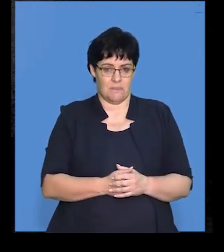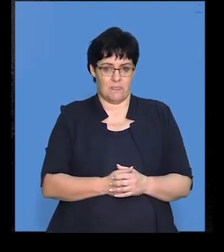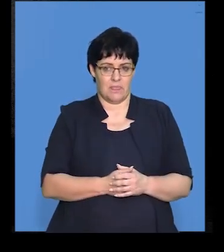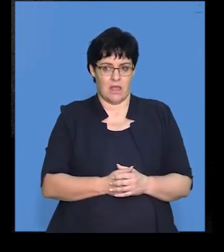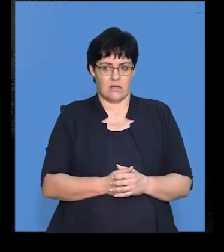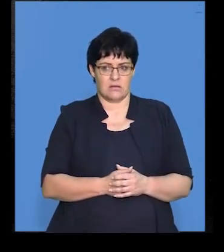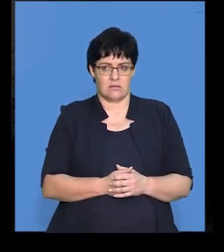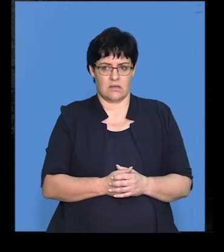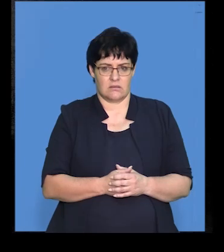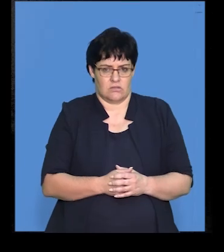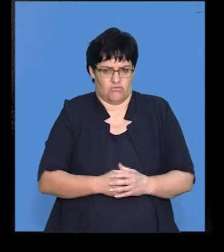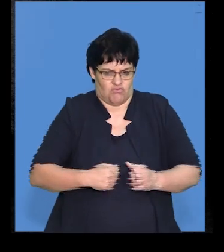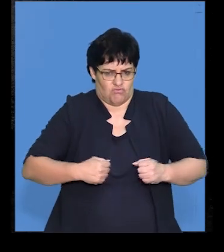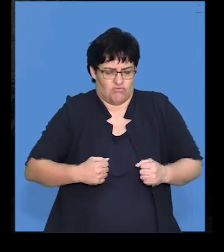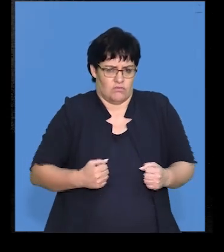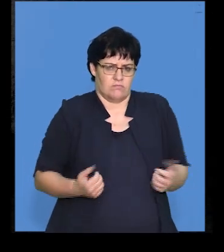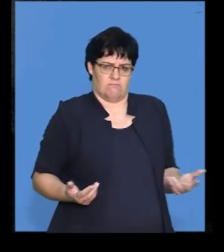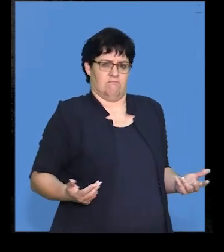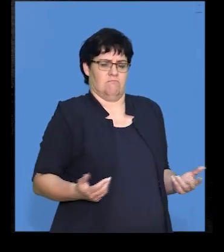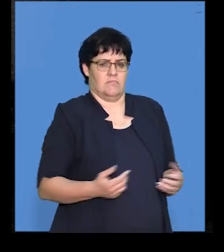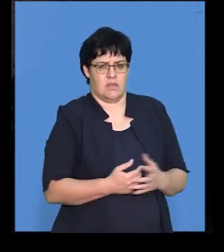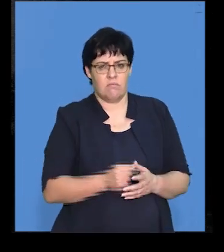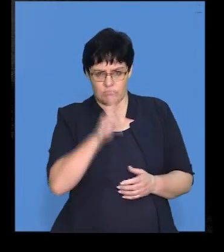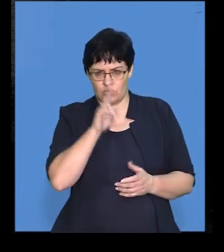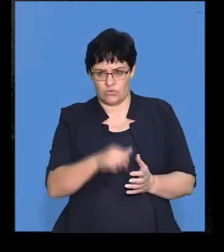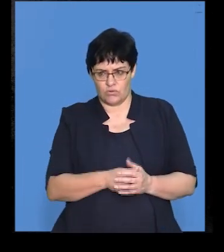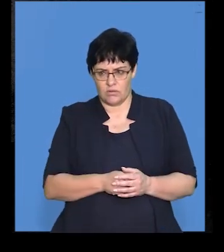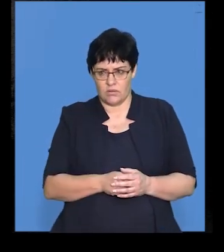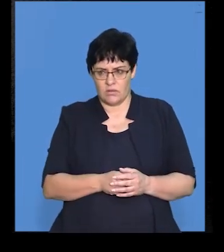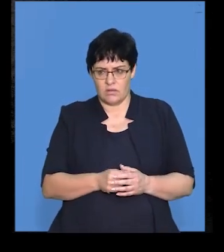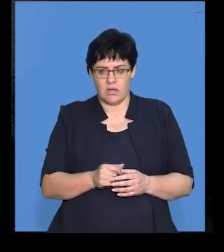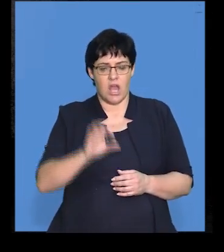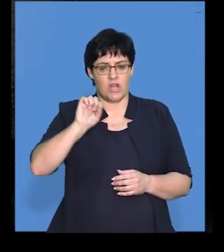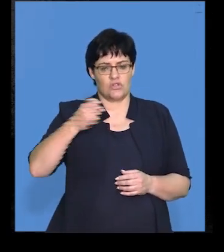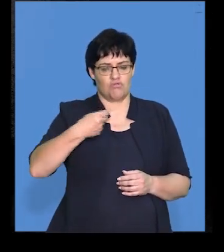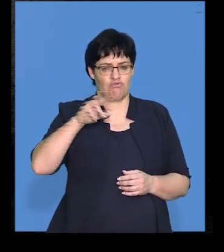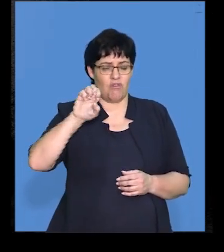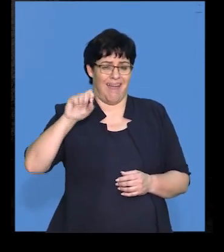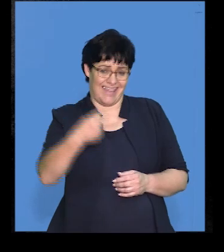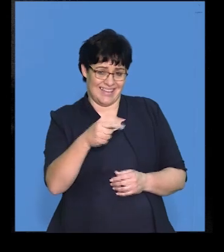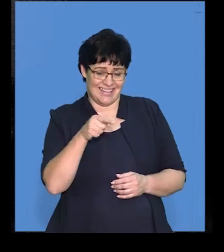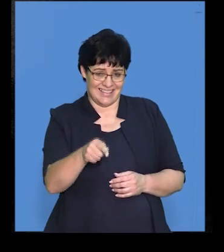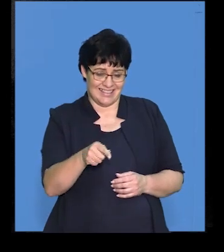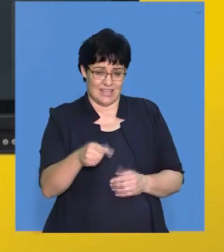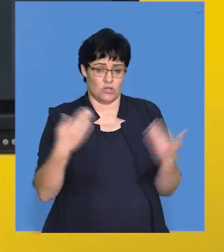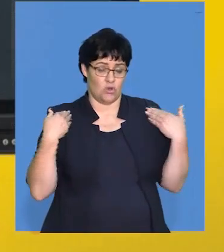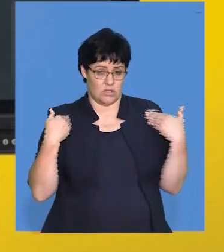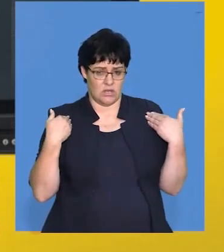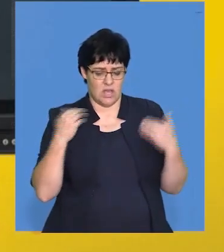Shrug his shoulders. Now I want you to look particularly at this point here. Remember,